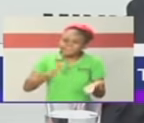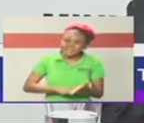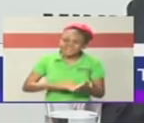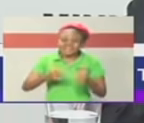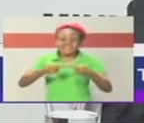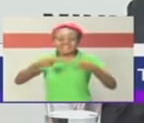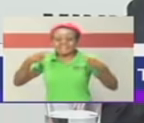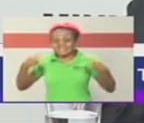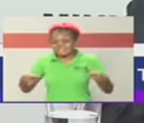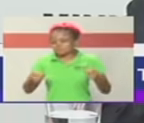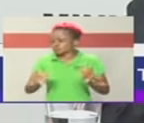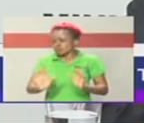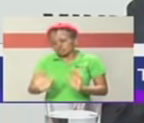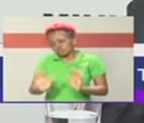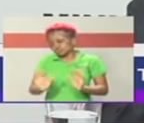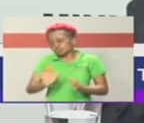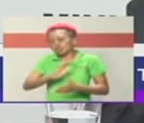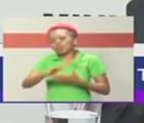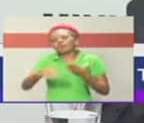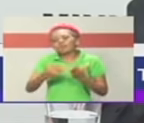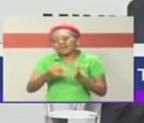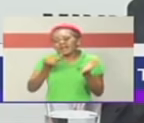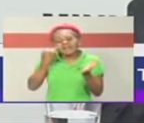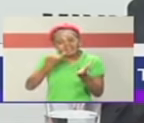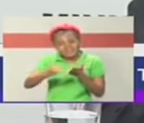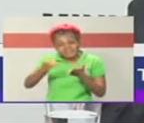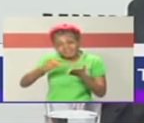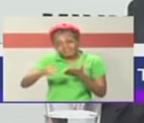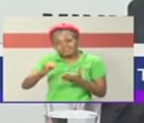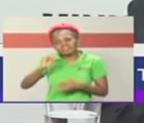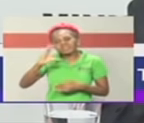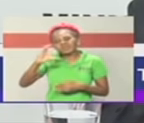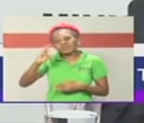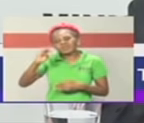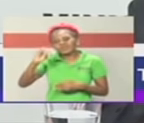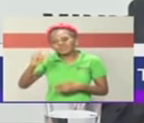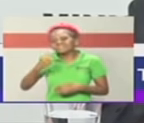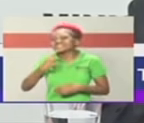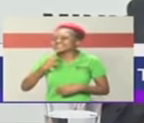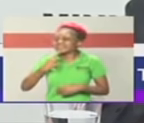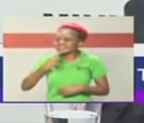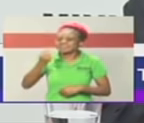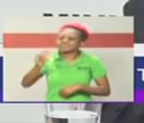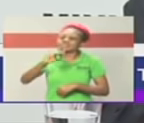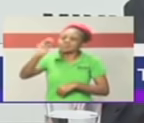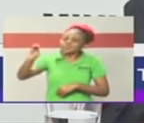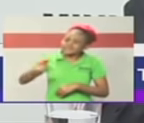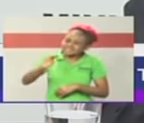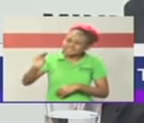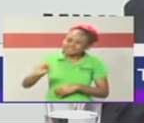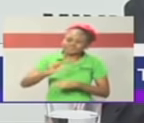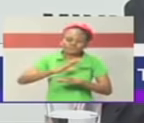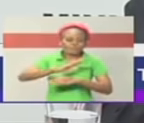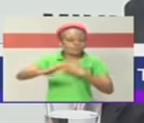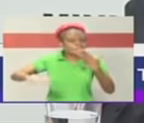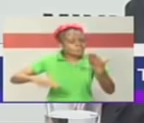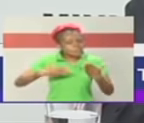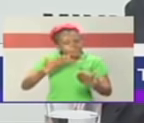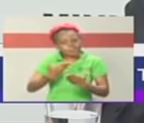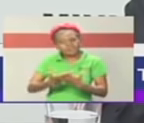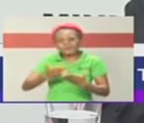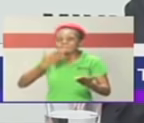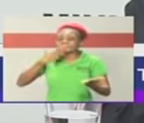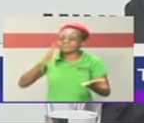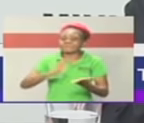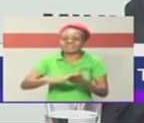which are investigated. The CMO would have indicated on Monday that all of those adverse events,